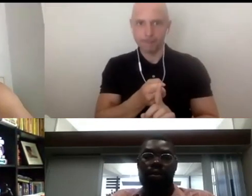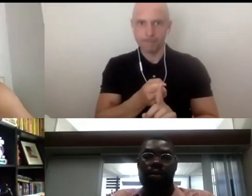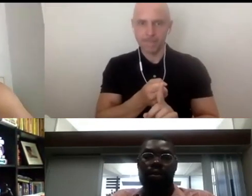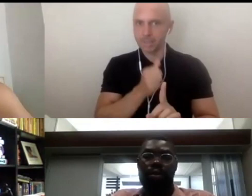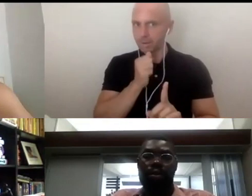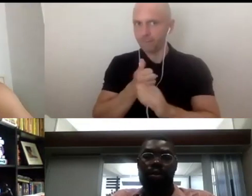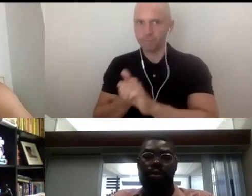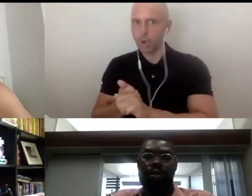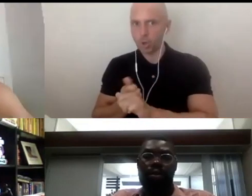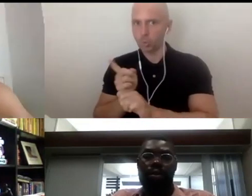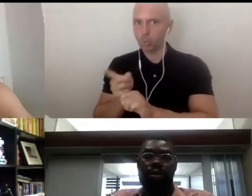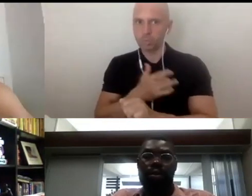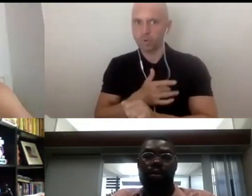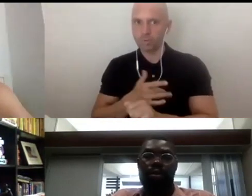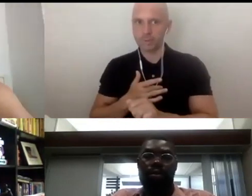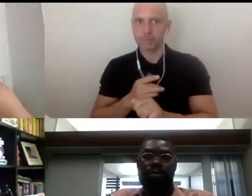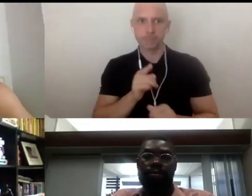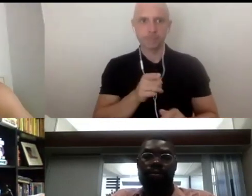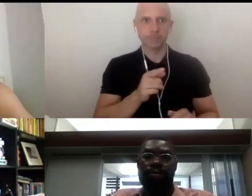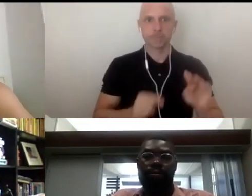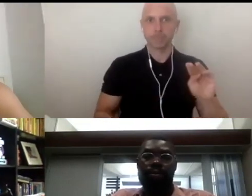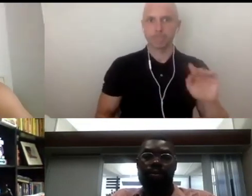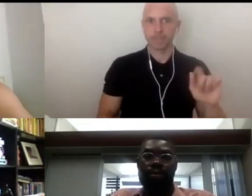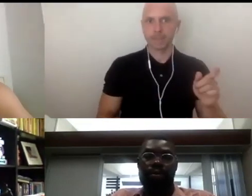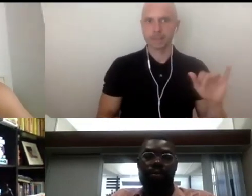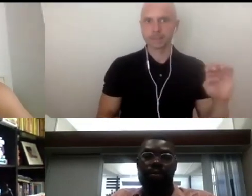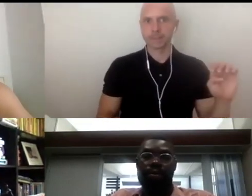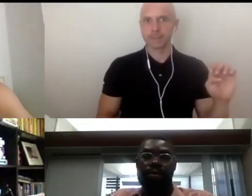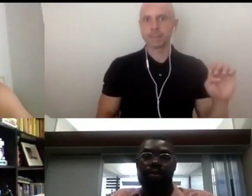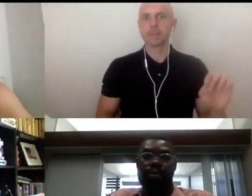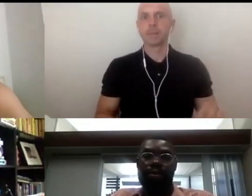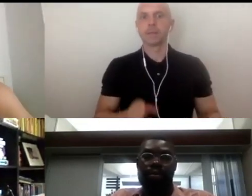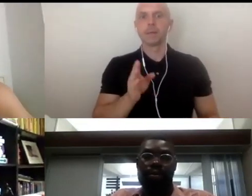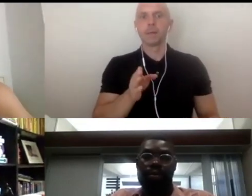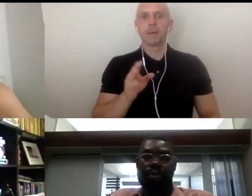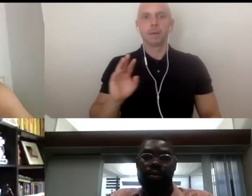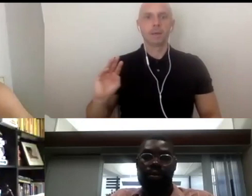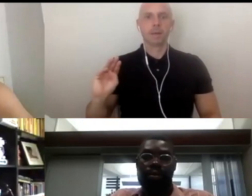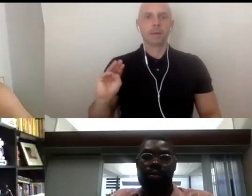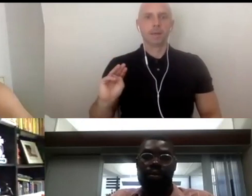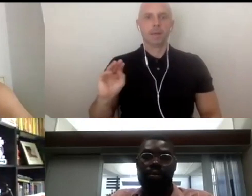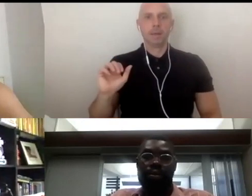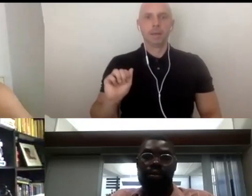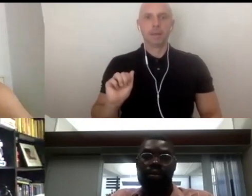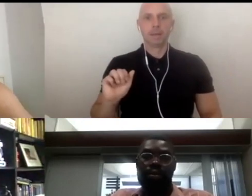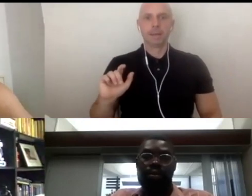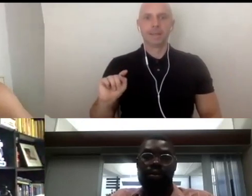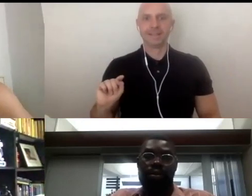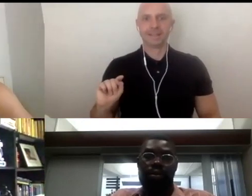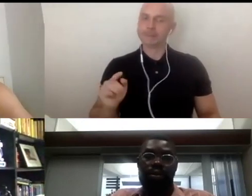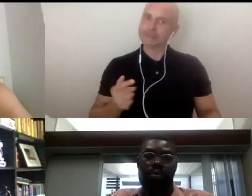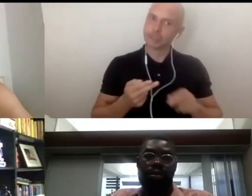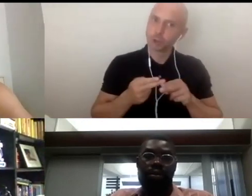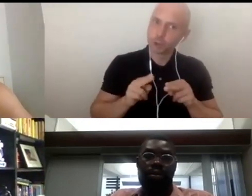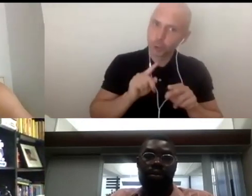Who wants to take that, Matt? I'll take that one. It's unfortunately a relatively short answer.